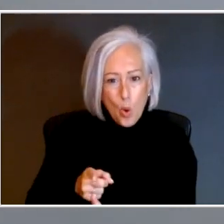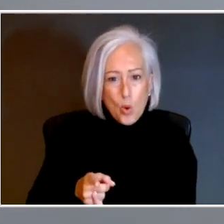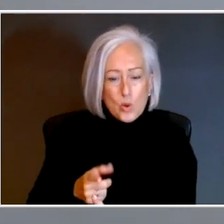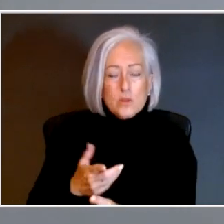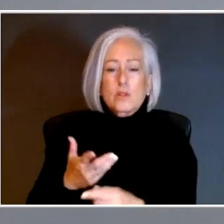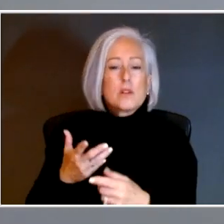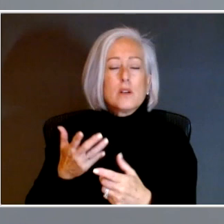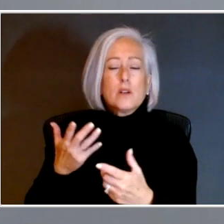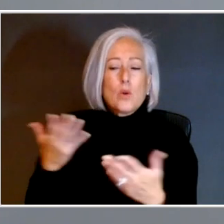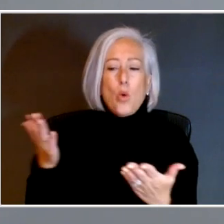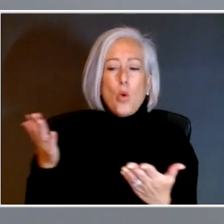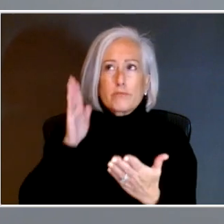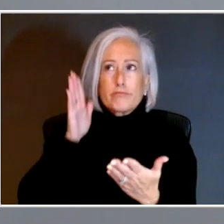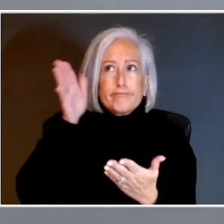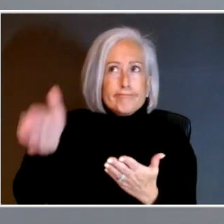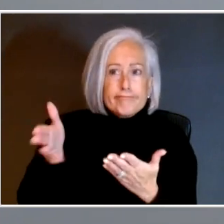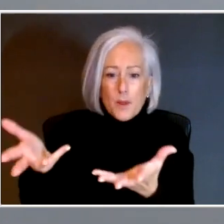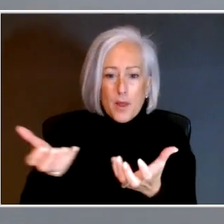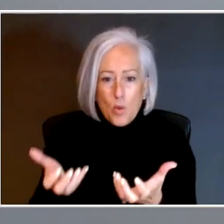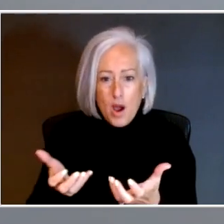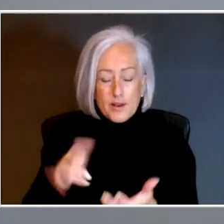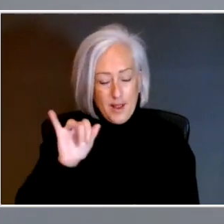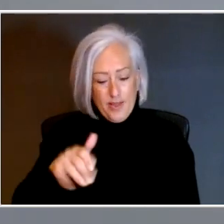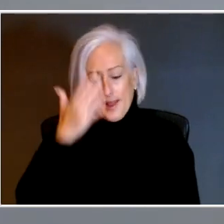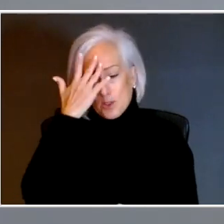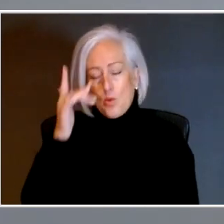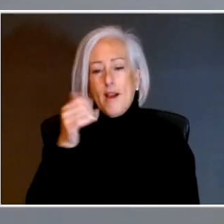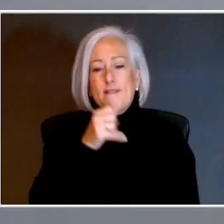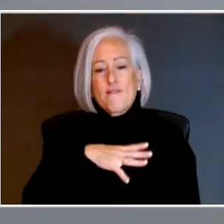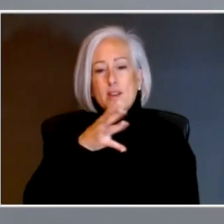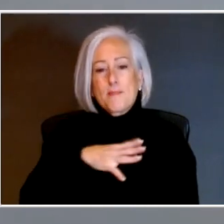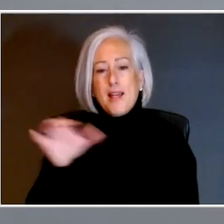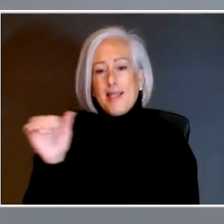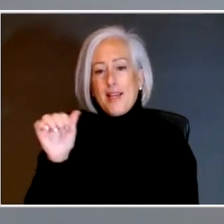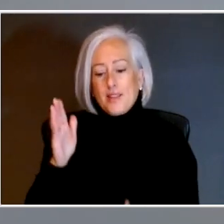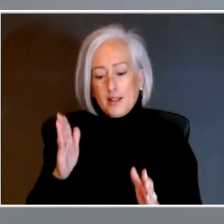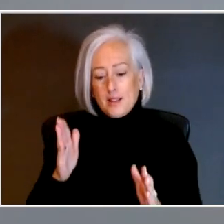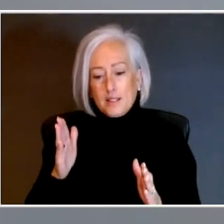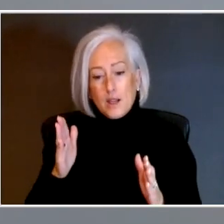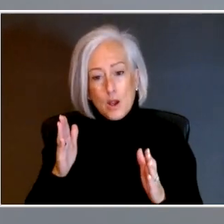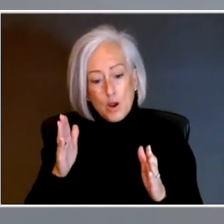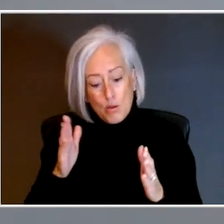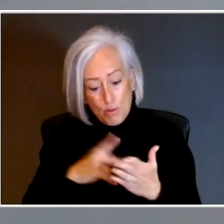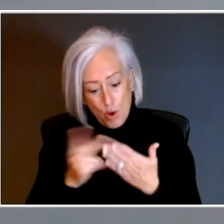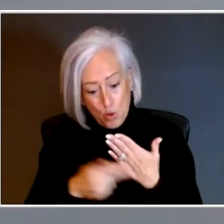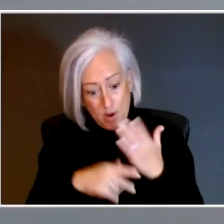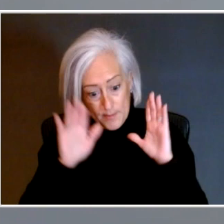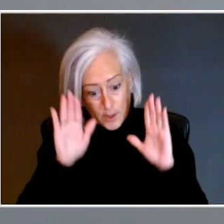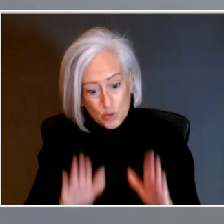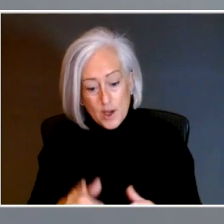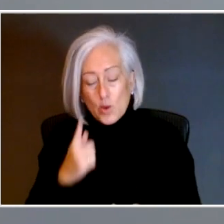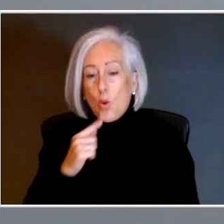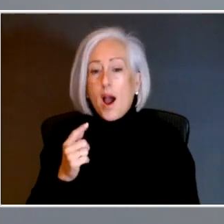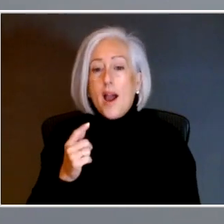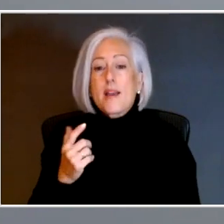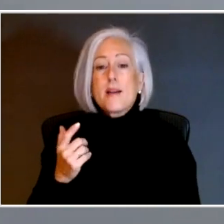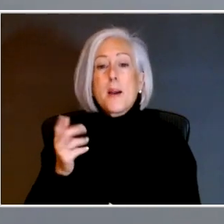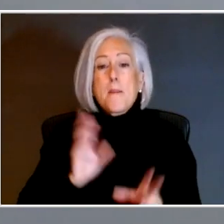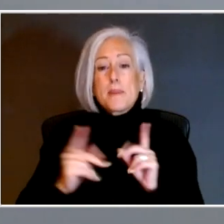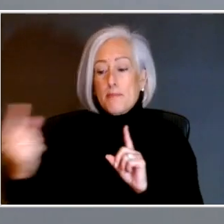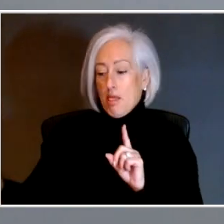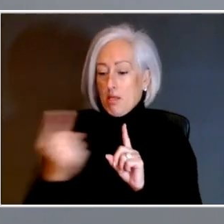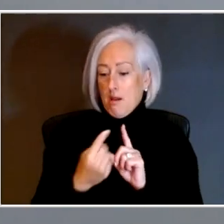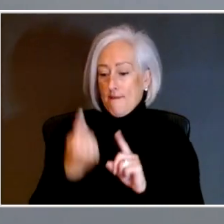be. And that's sort of why the female athlete program is great, because oftentimes people will come in for one thing and then we start